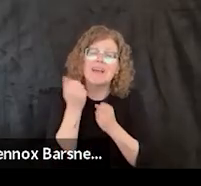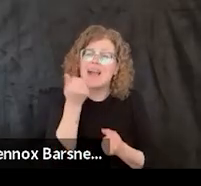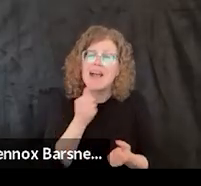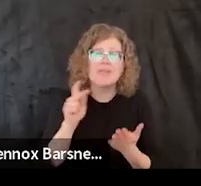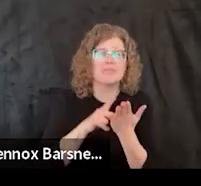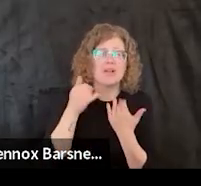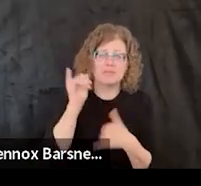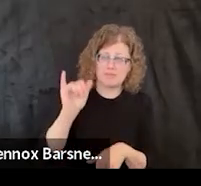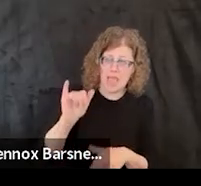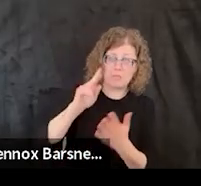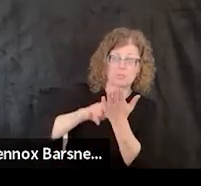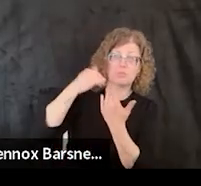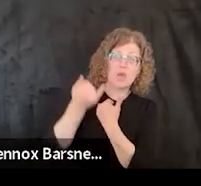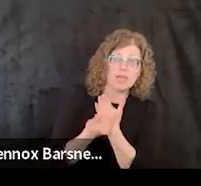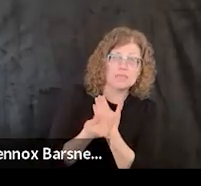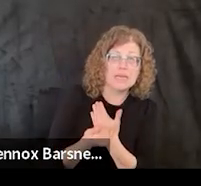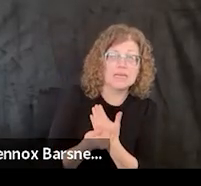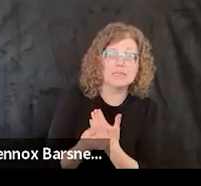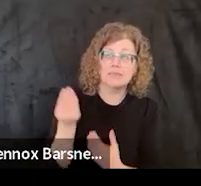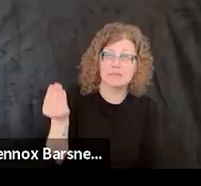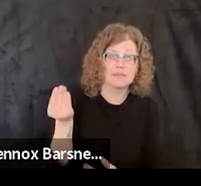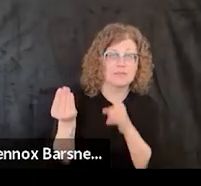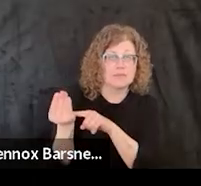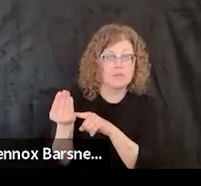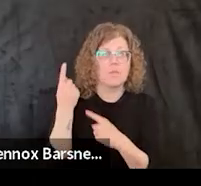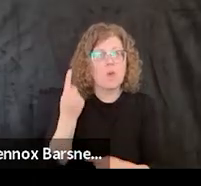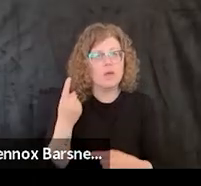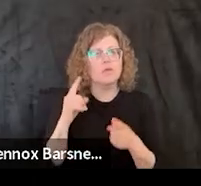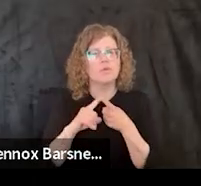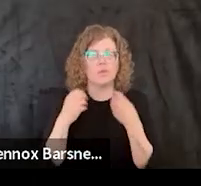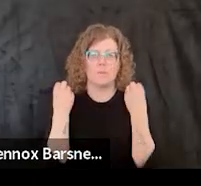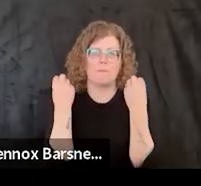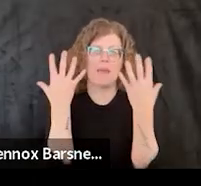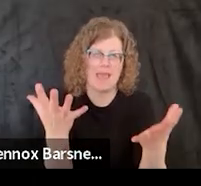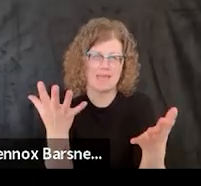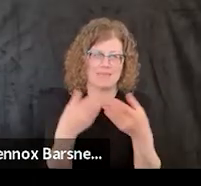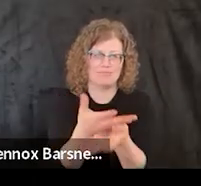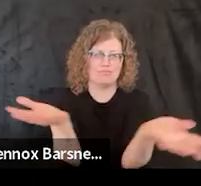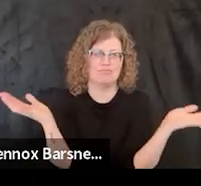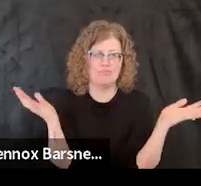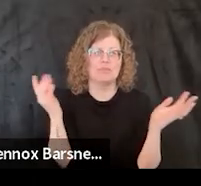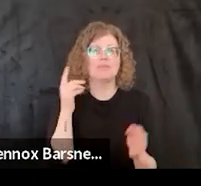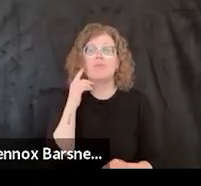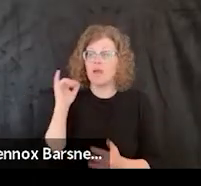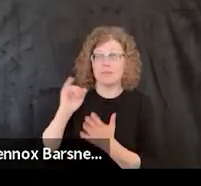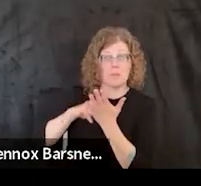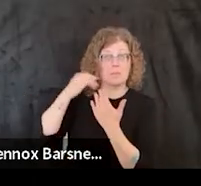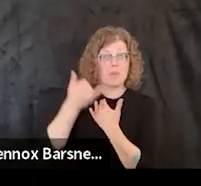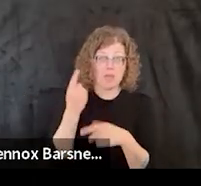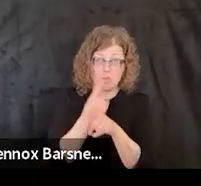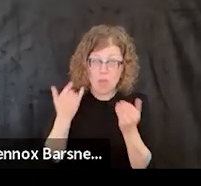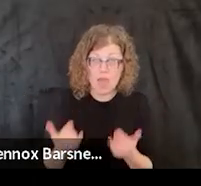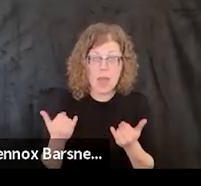your communities in the future, just as much as we care about how our project might immediately involve, impact, or engage communities.